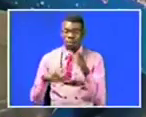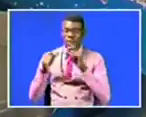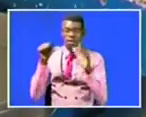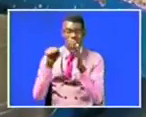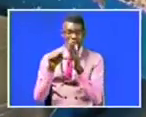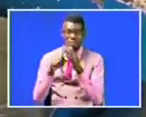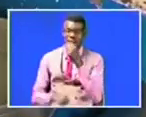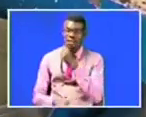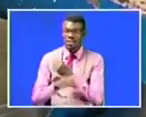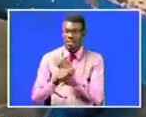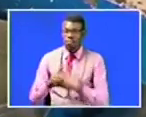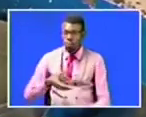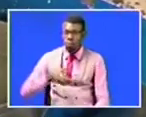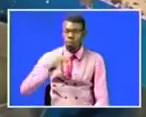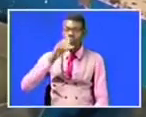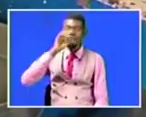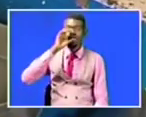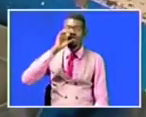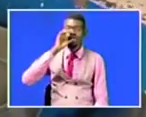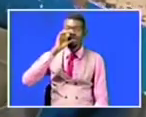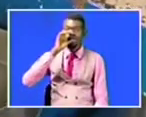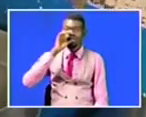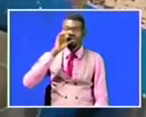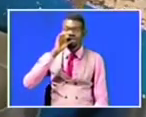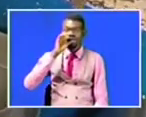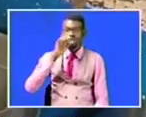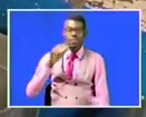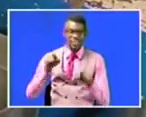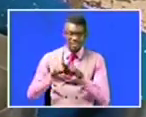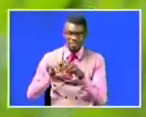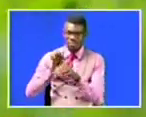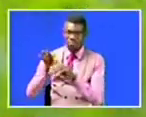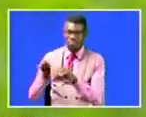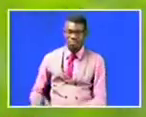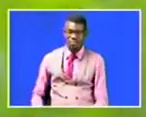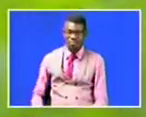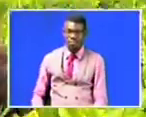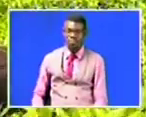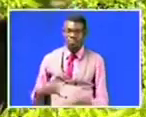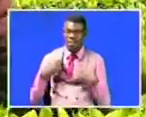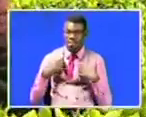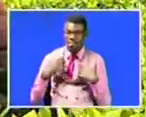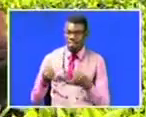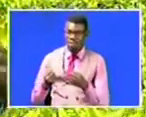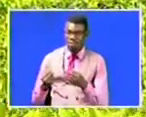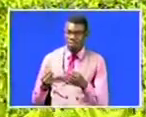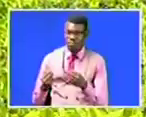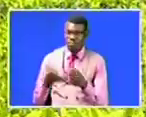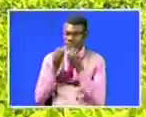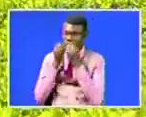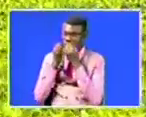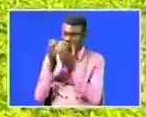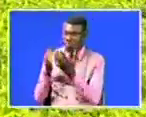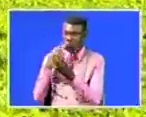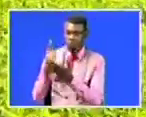dangerous to consume either alone or as tea. Health records also indicate that there is an increasing number of throat